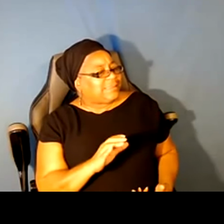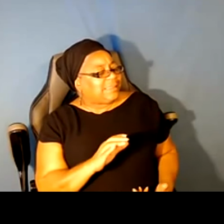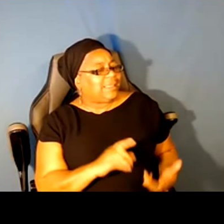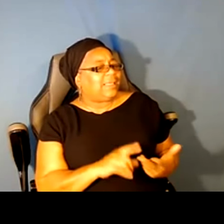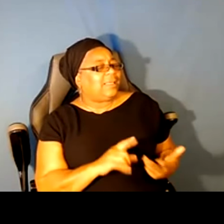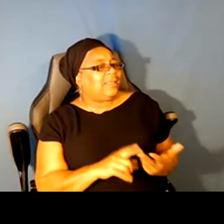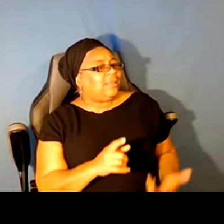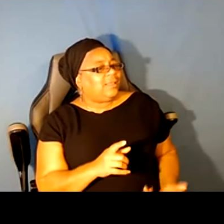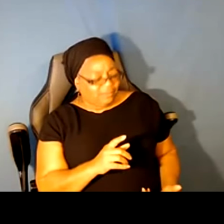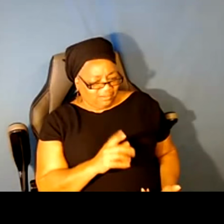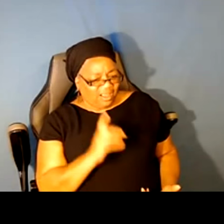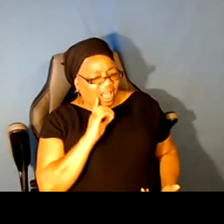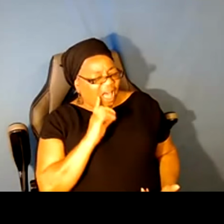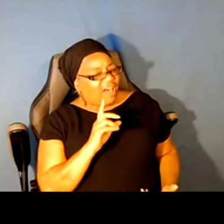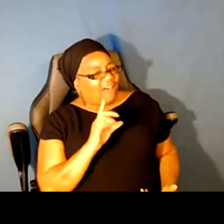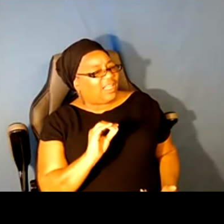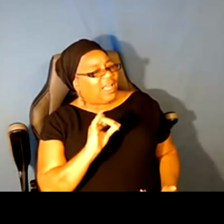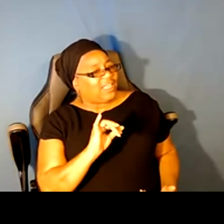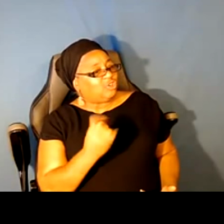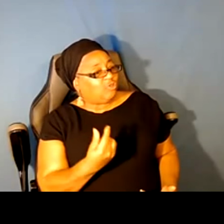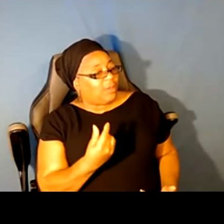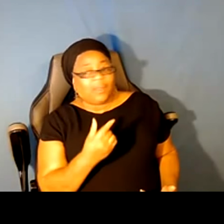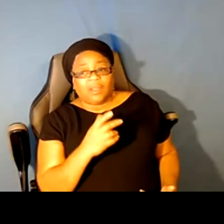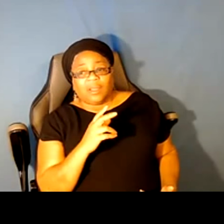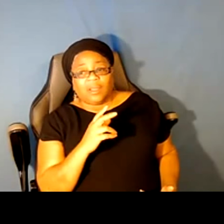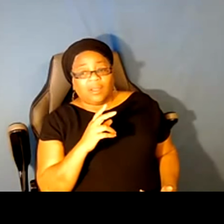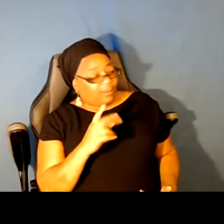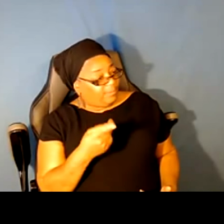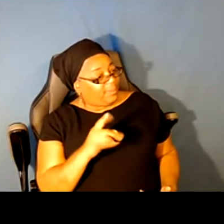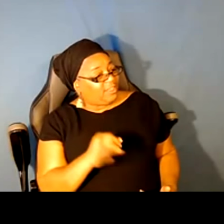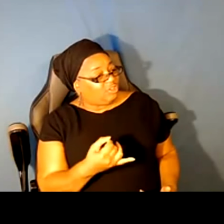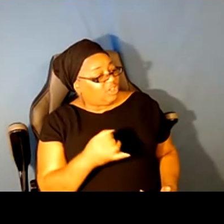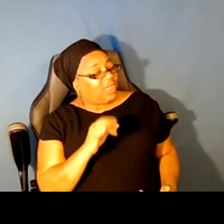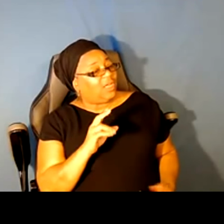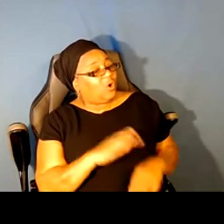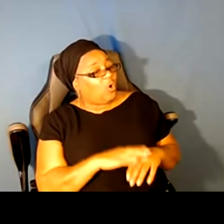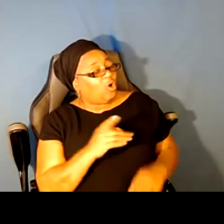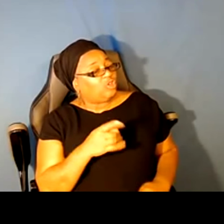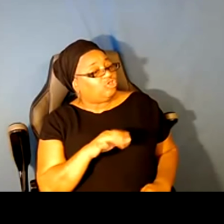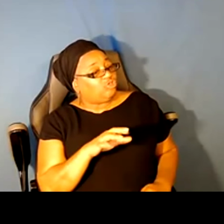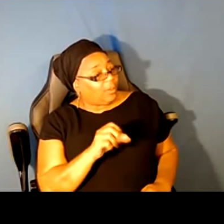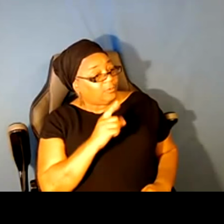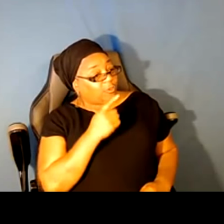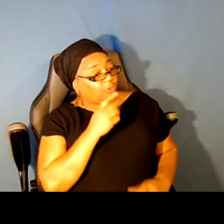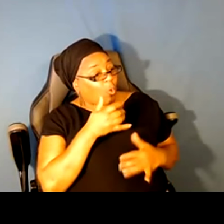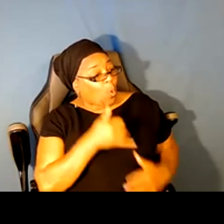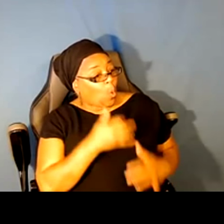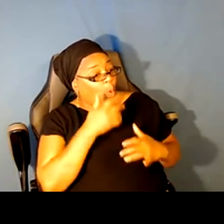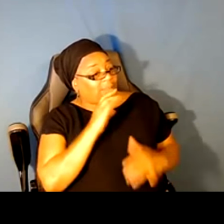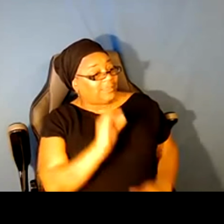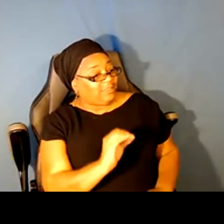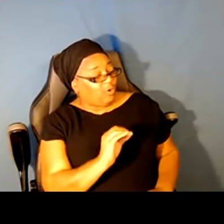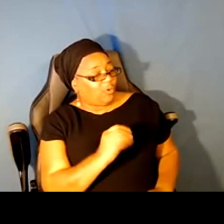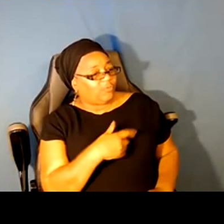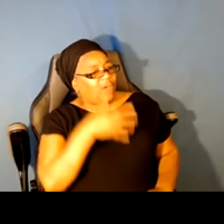Instagram, PJ on drums. The on is a zero. I study the letter. My father is